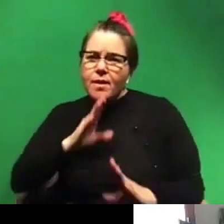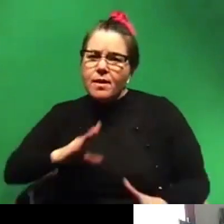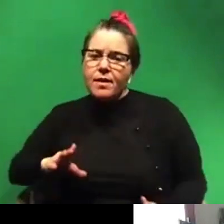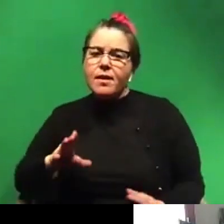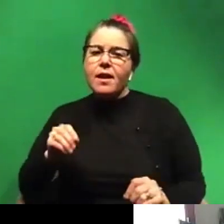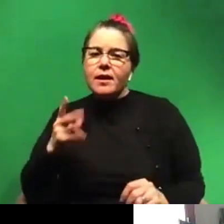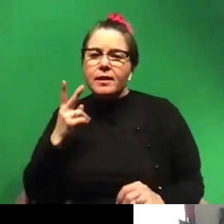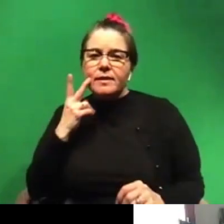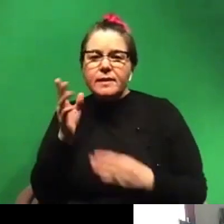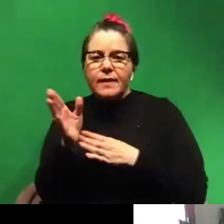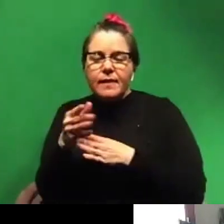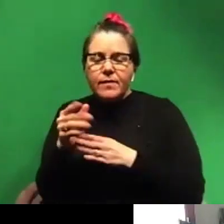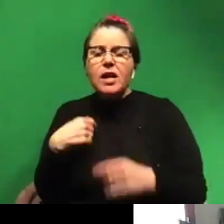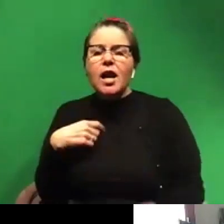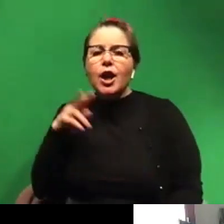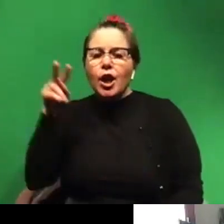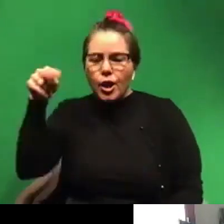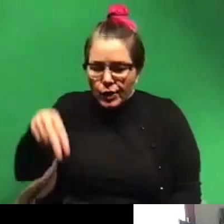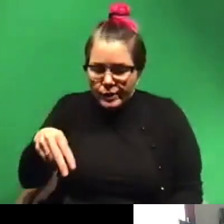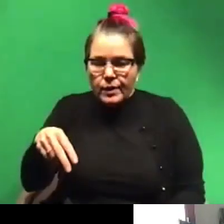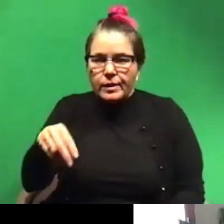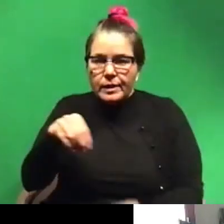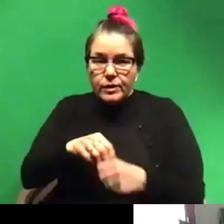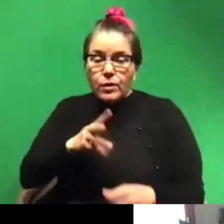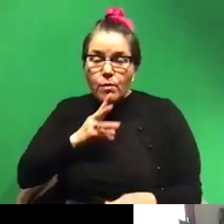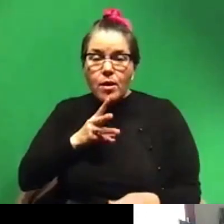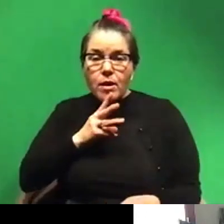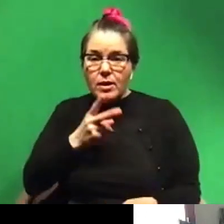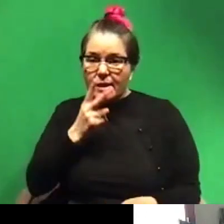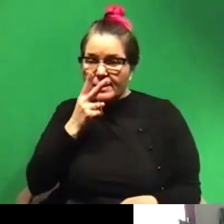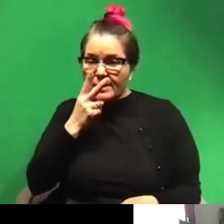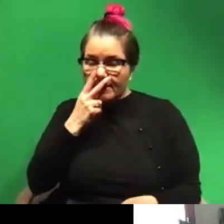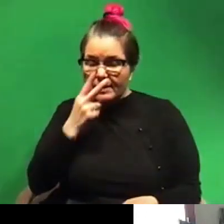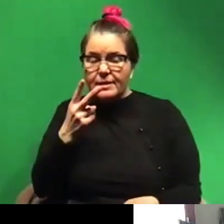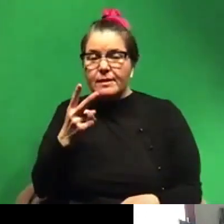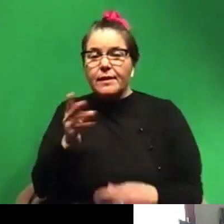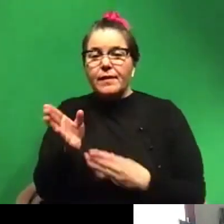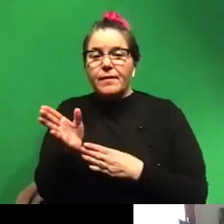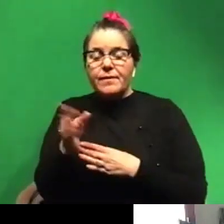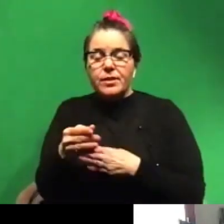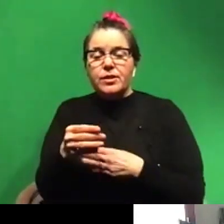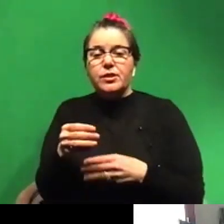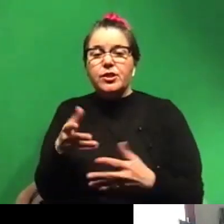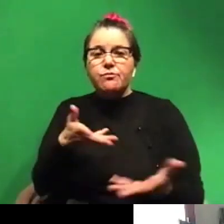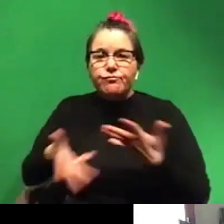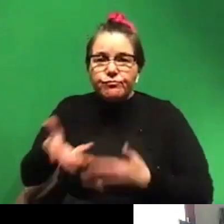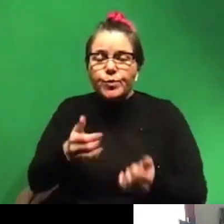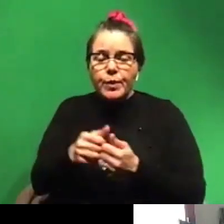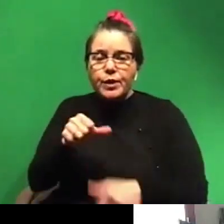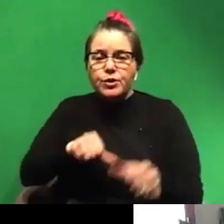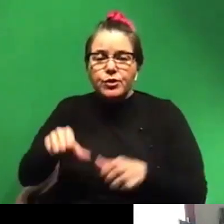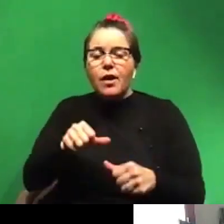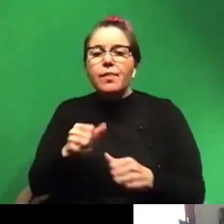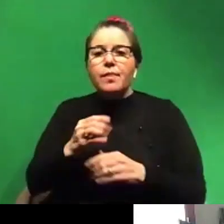the fish. I can actually look down into the water and see the fish interacting with each other and protecting